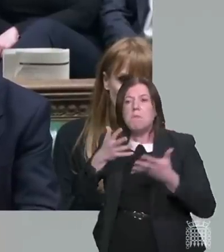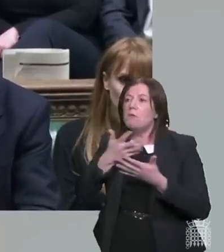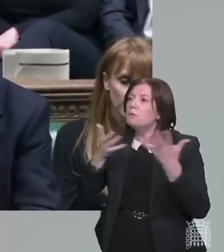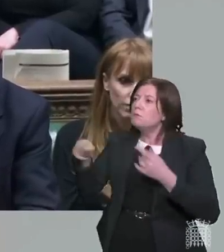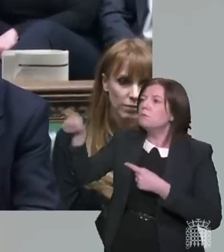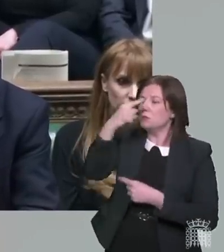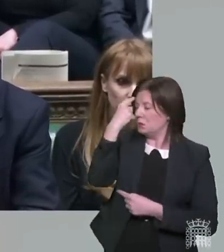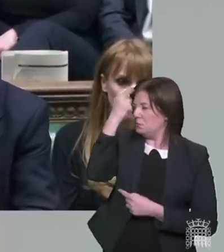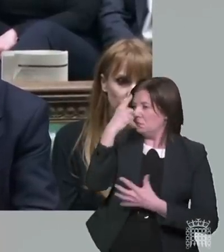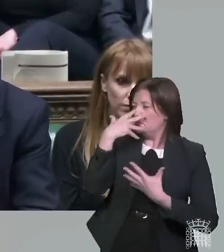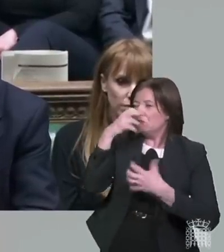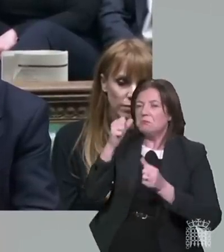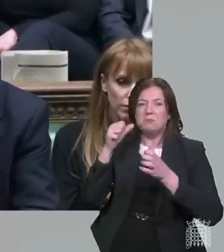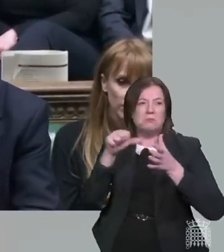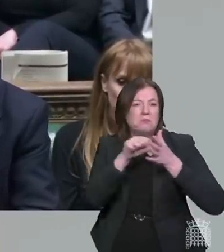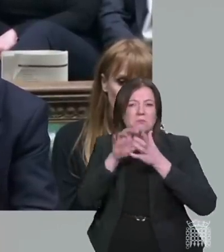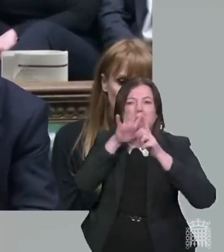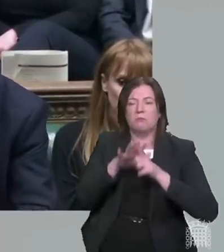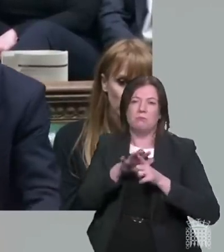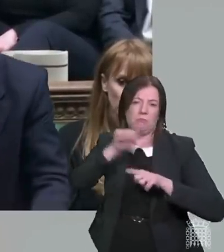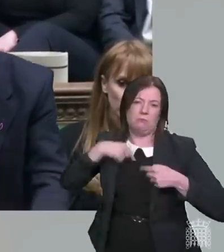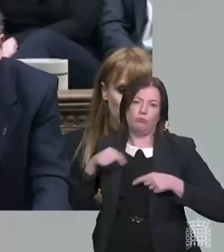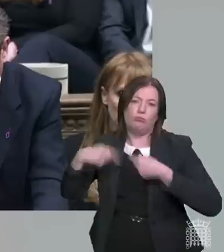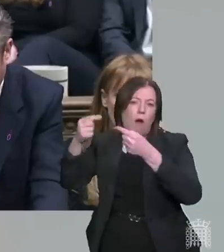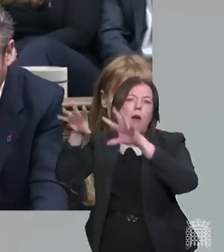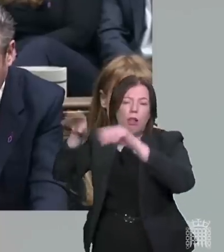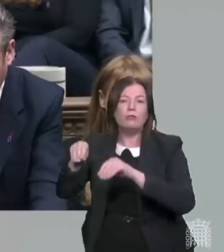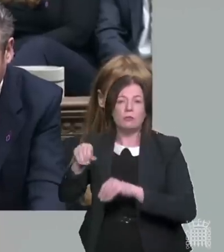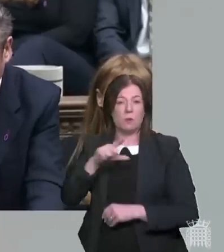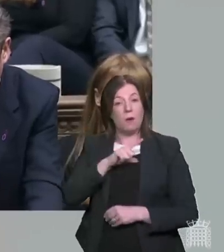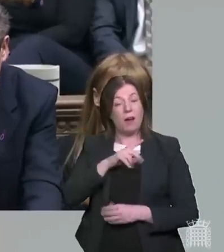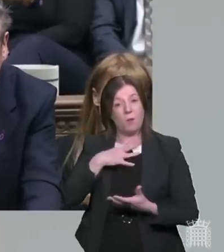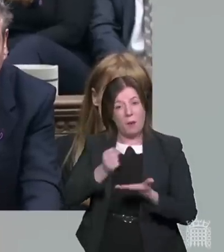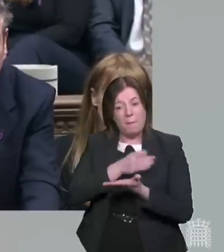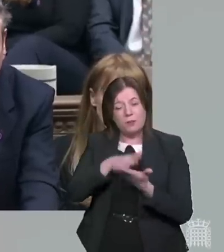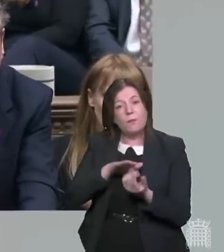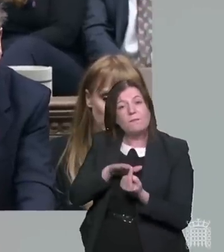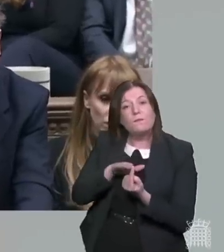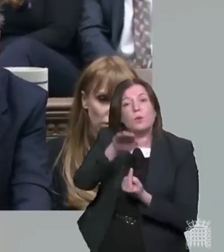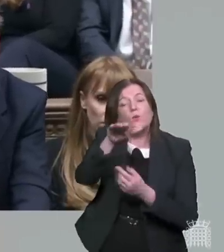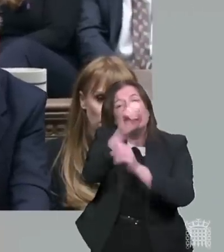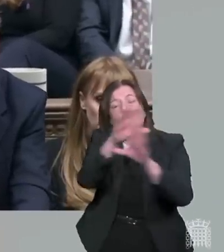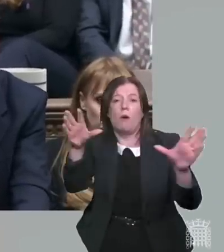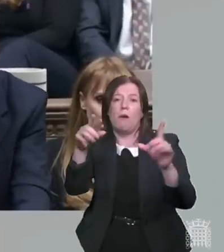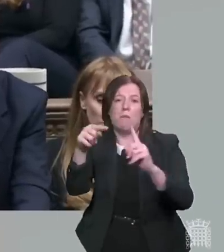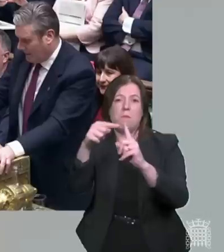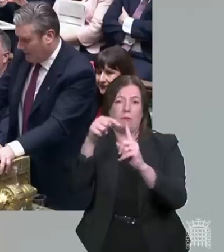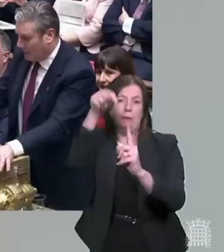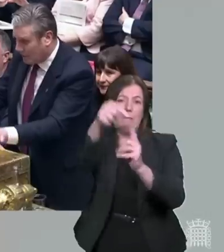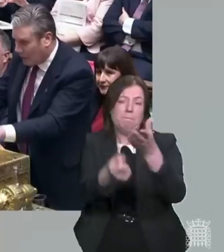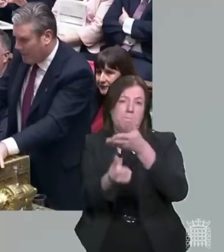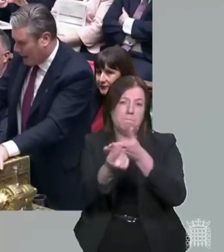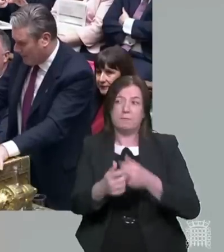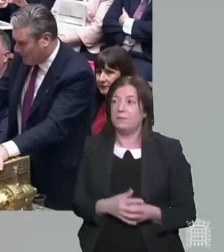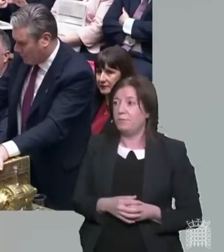hatred wherever we may find it. To work for a better future, we must find light in the darkness. I